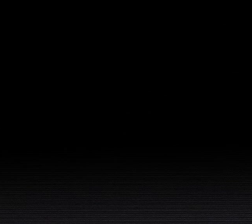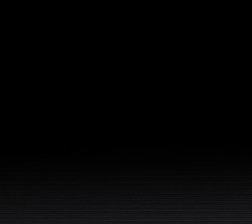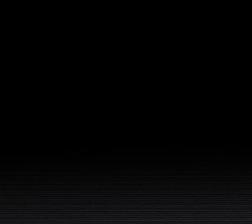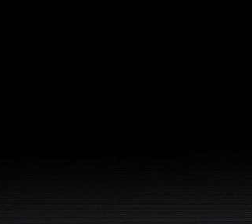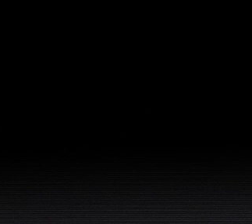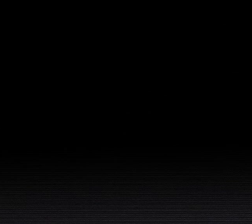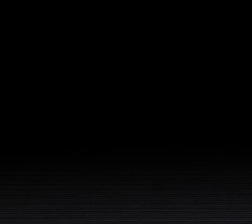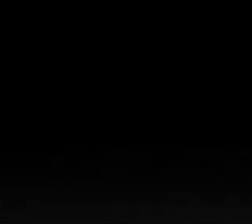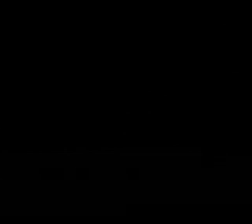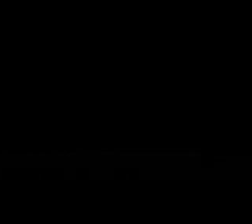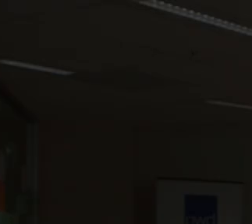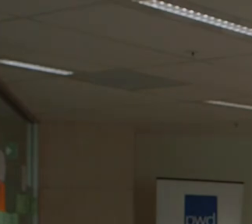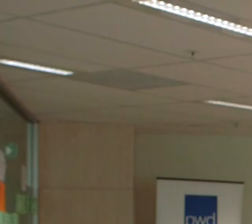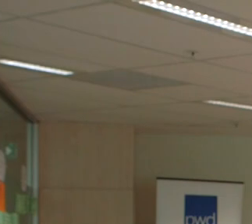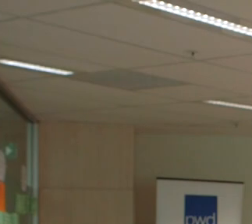presented?